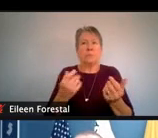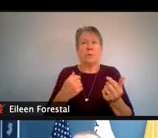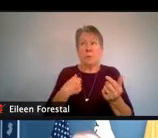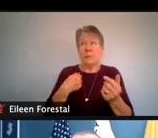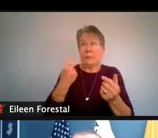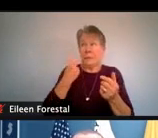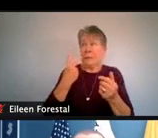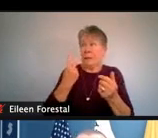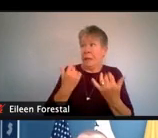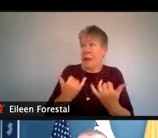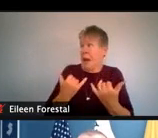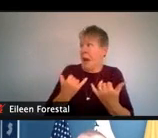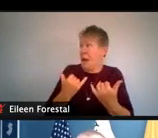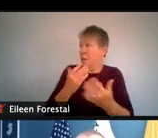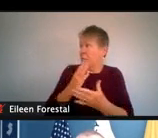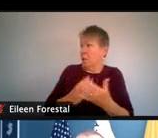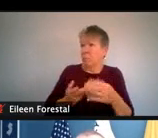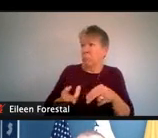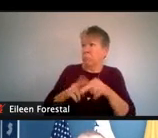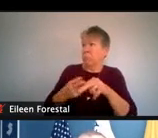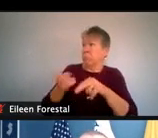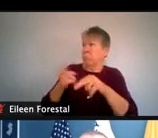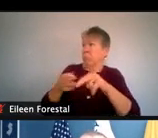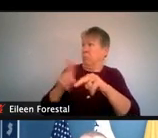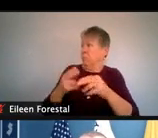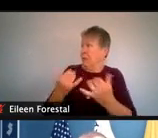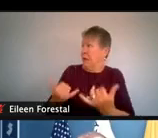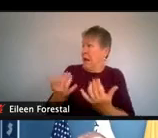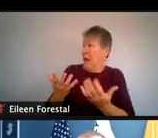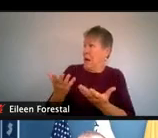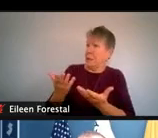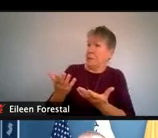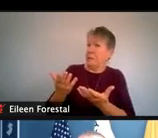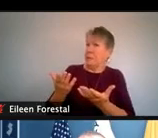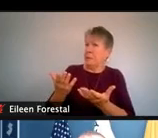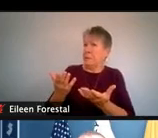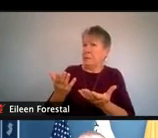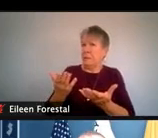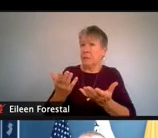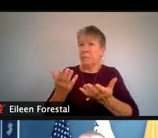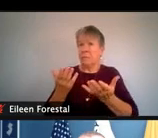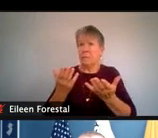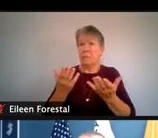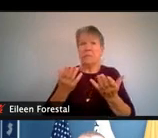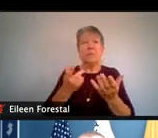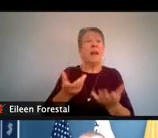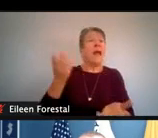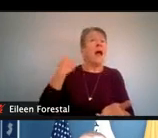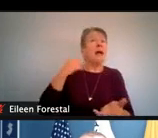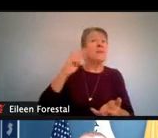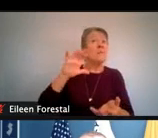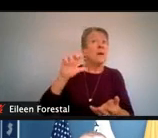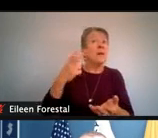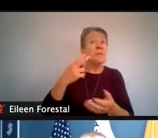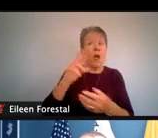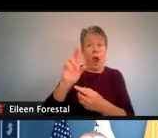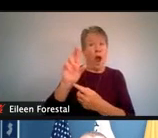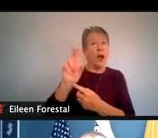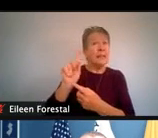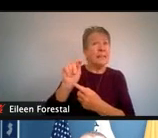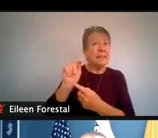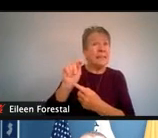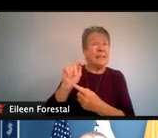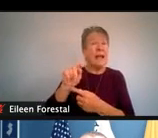But remember, our rate of transmission at one point in March was 5.31. Judy, I forget our all-time high